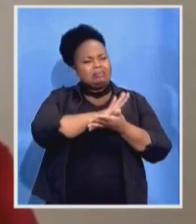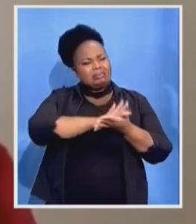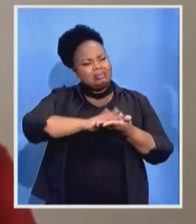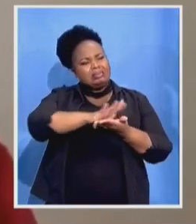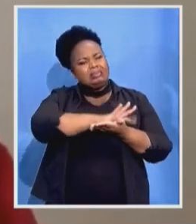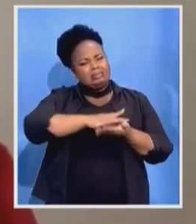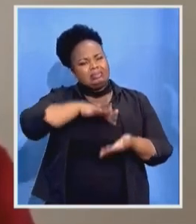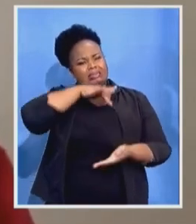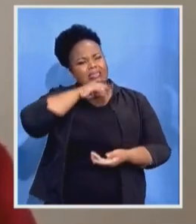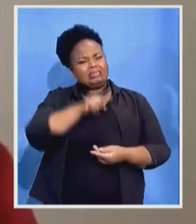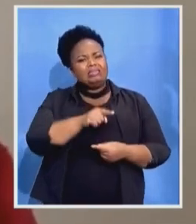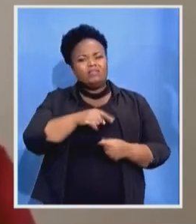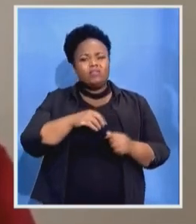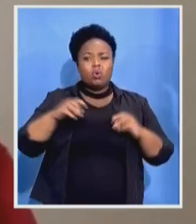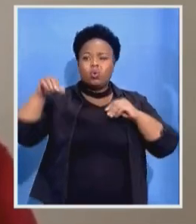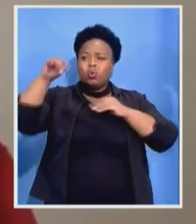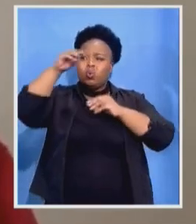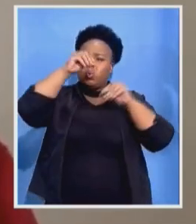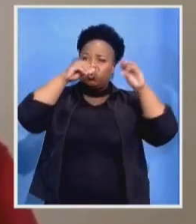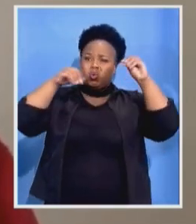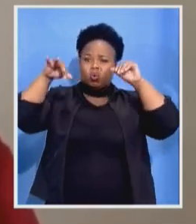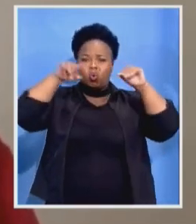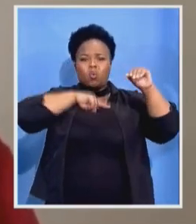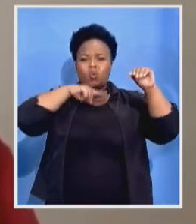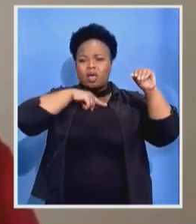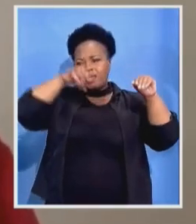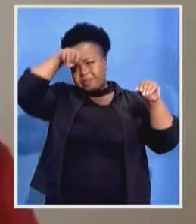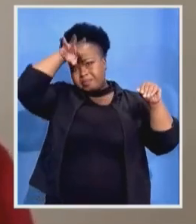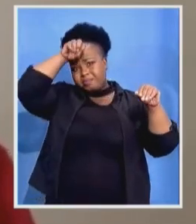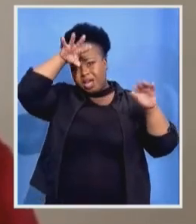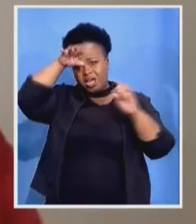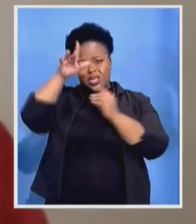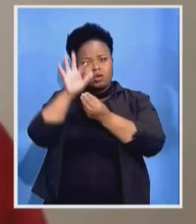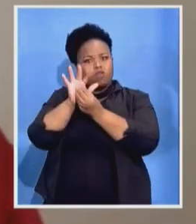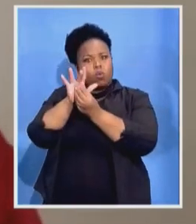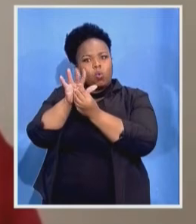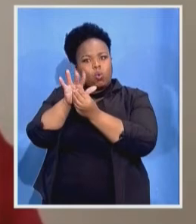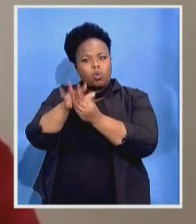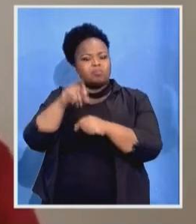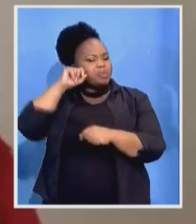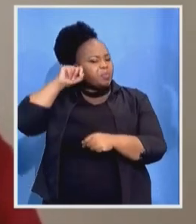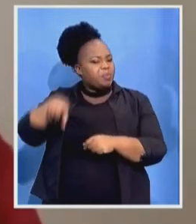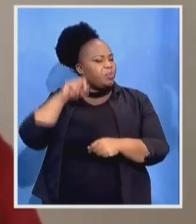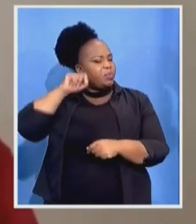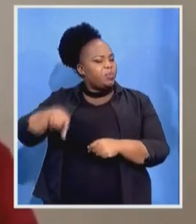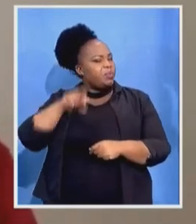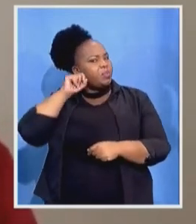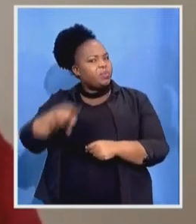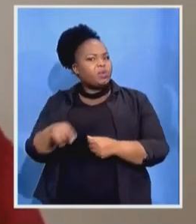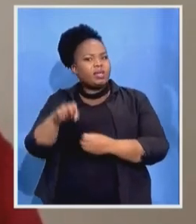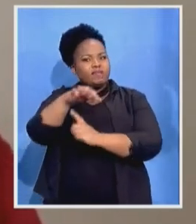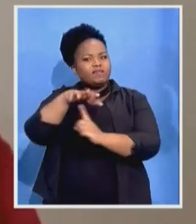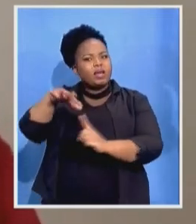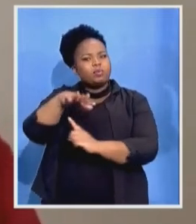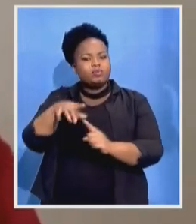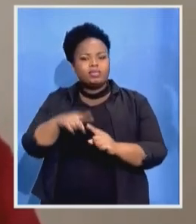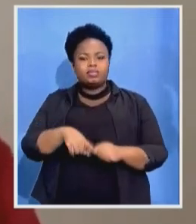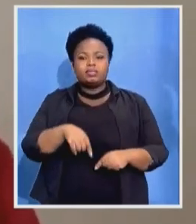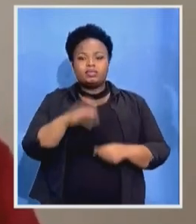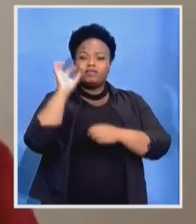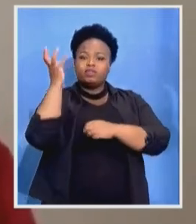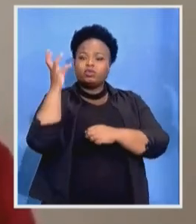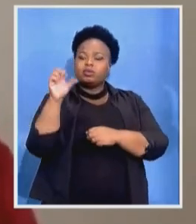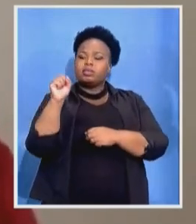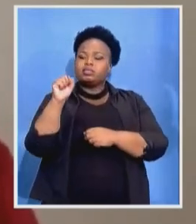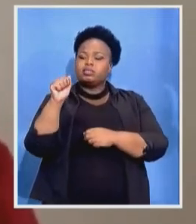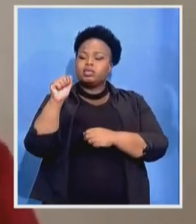mining of coal without due regard to a clean environment. Sasolburg in the Free State. We are saying as the SACP, we want to work